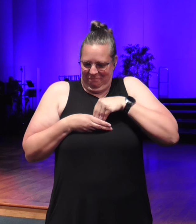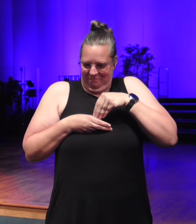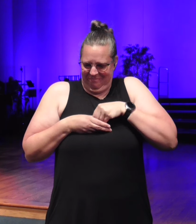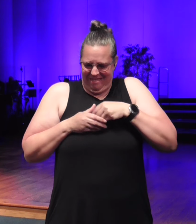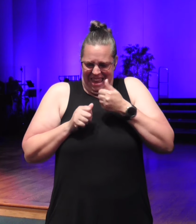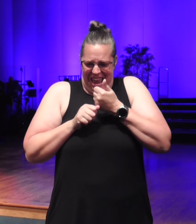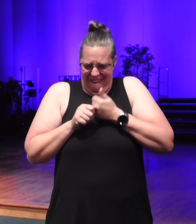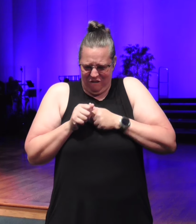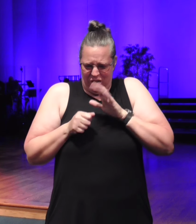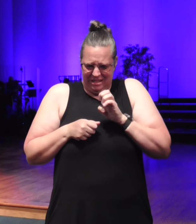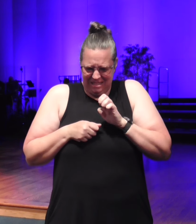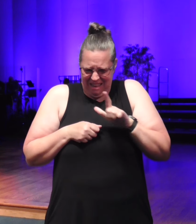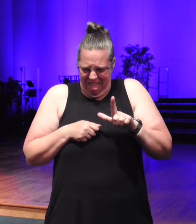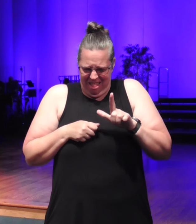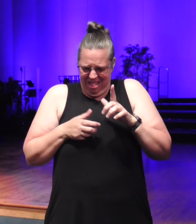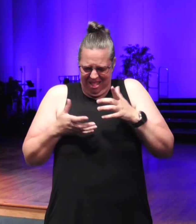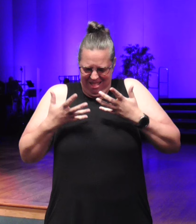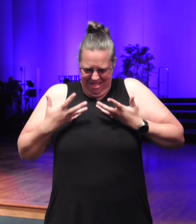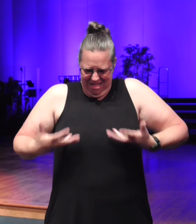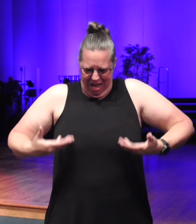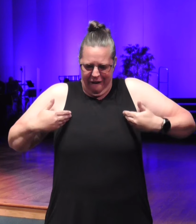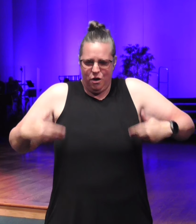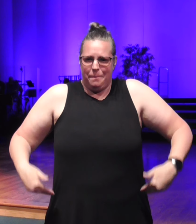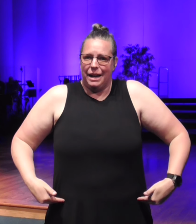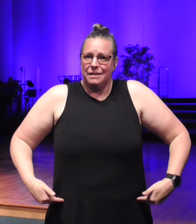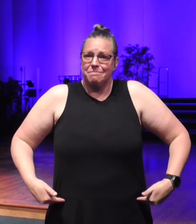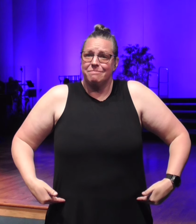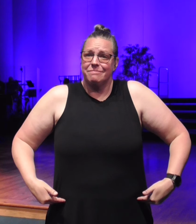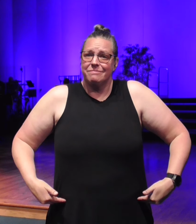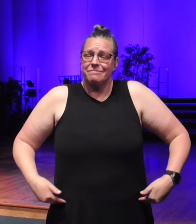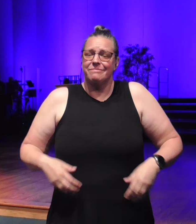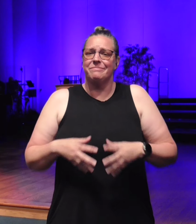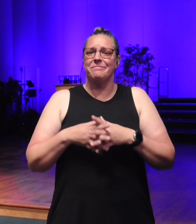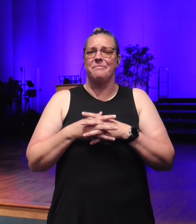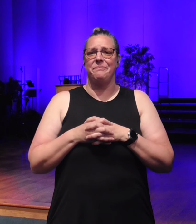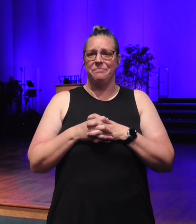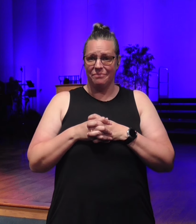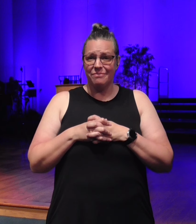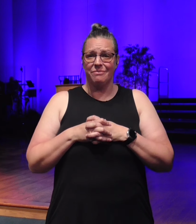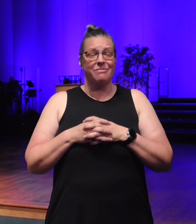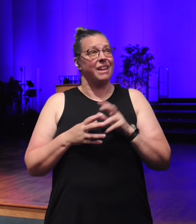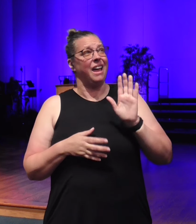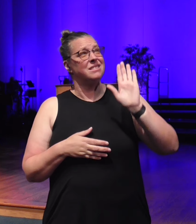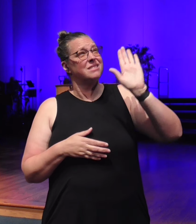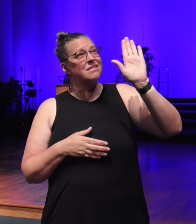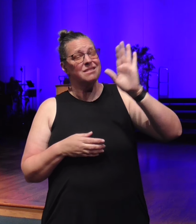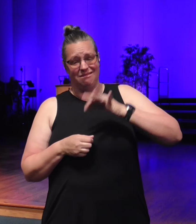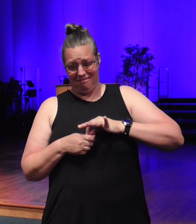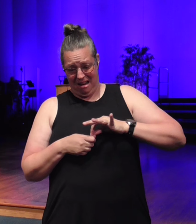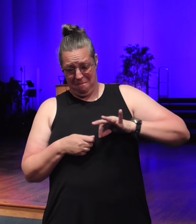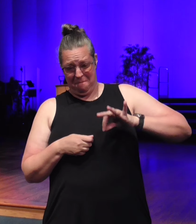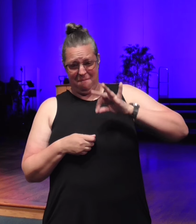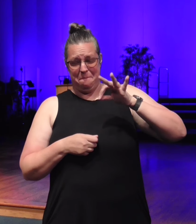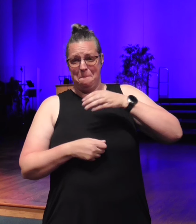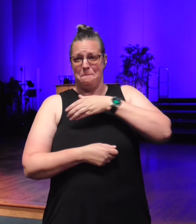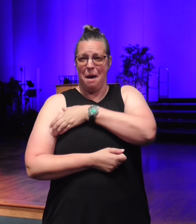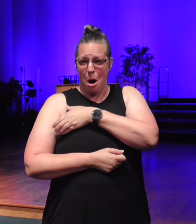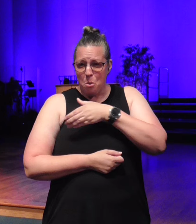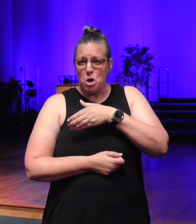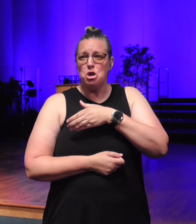cell, tissue, and fiber of our being. It is that presence and that power